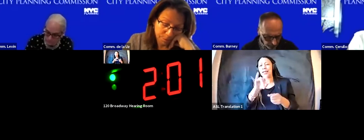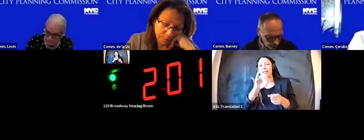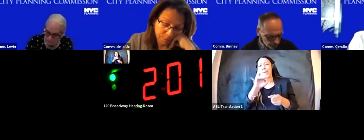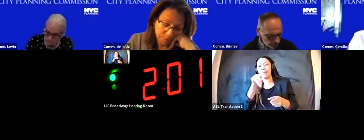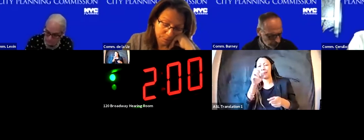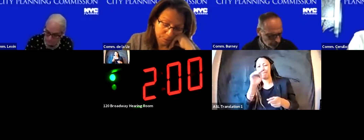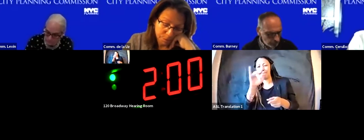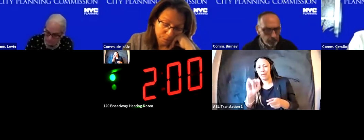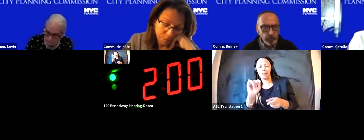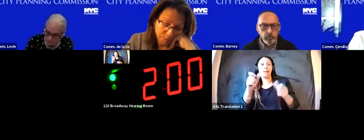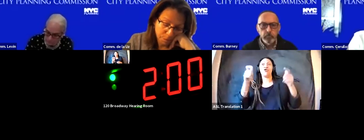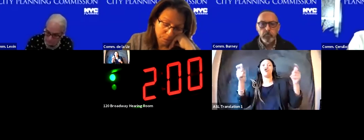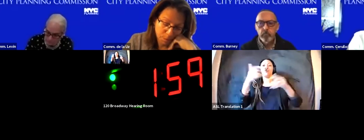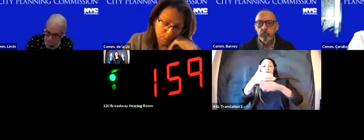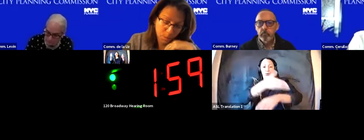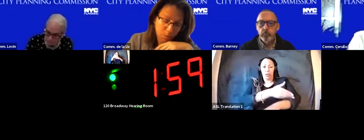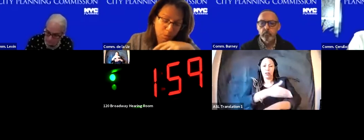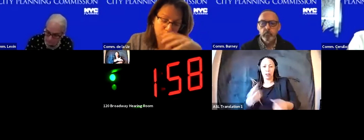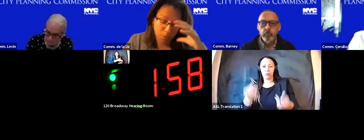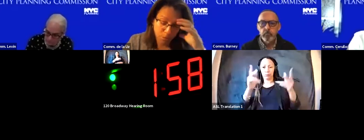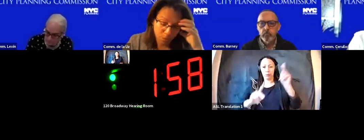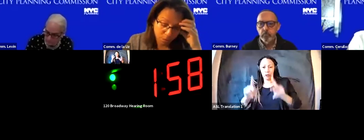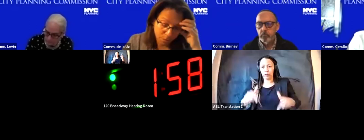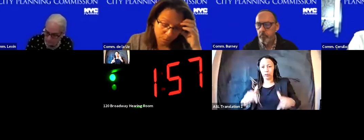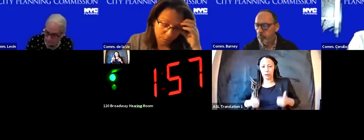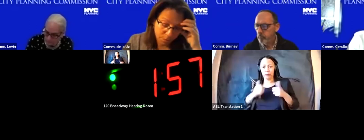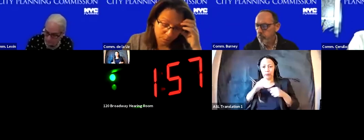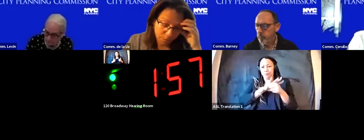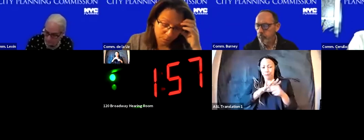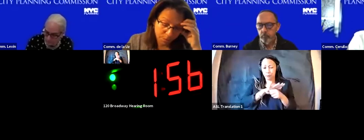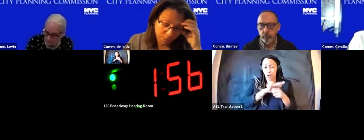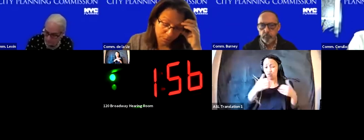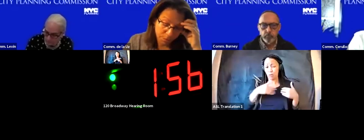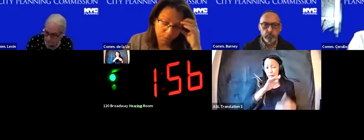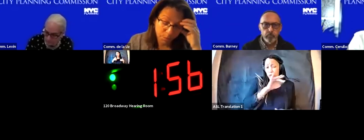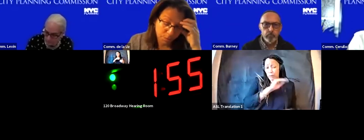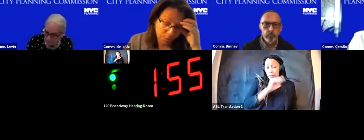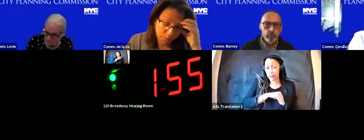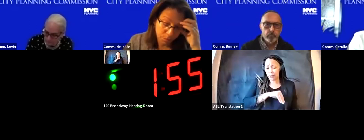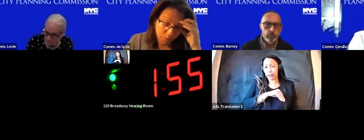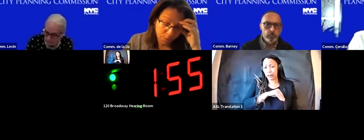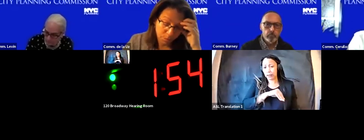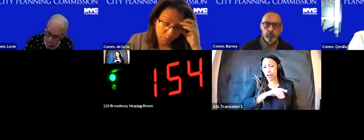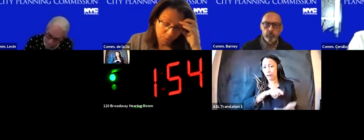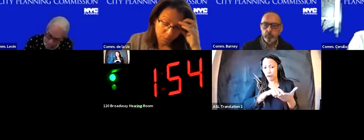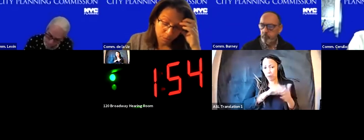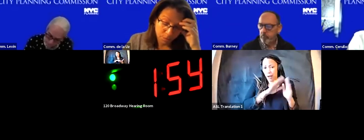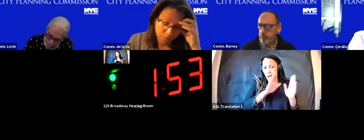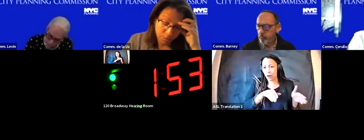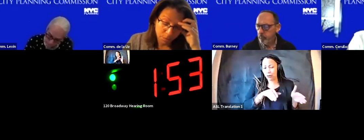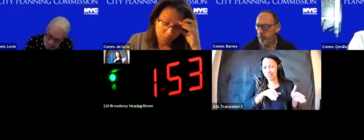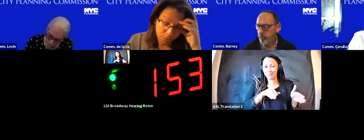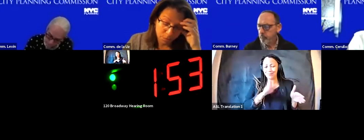a huge increase in the population. And by having 25% of affordable housing, that will